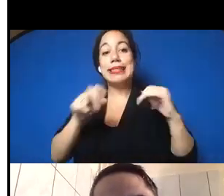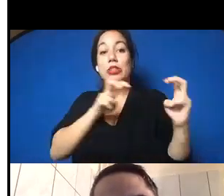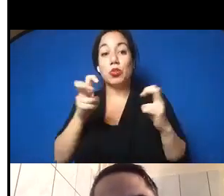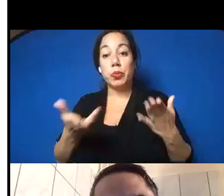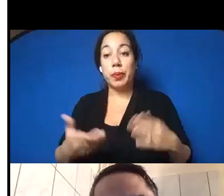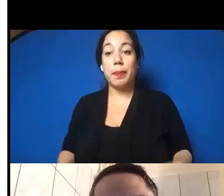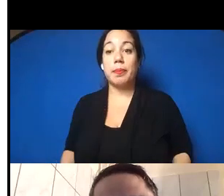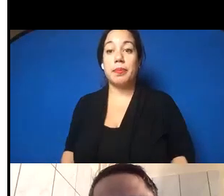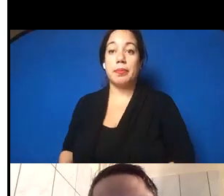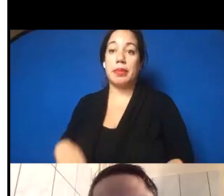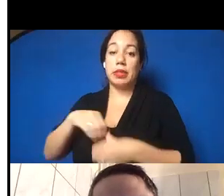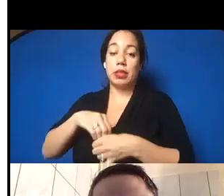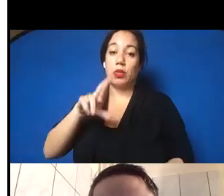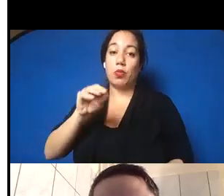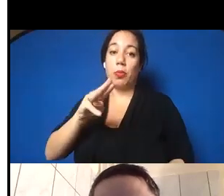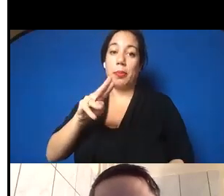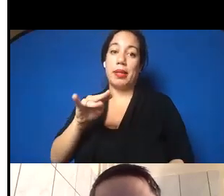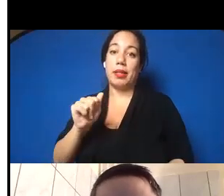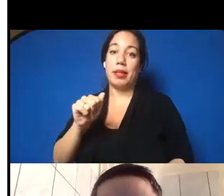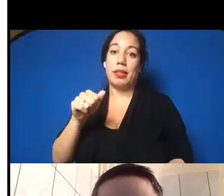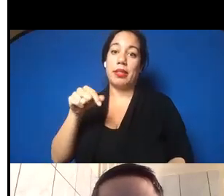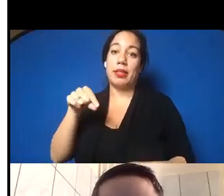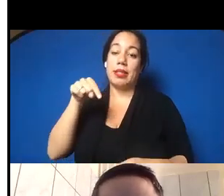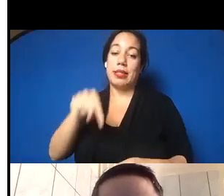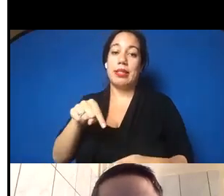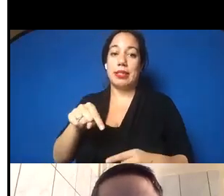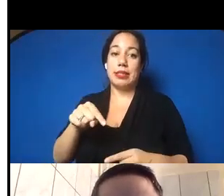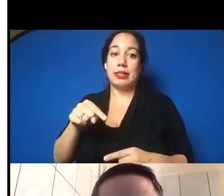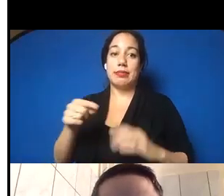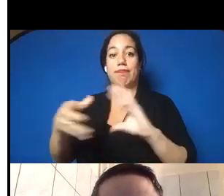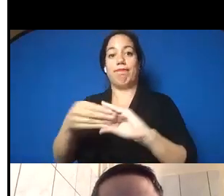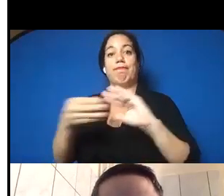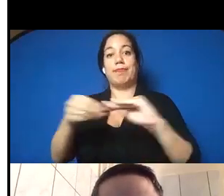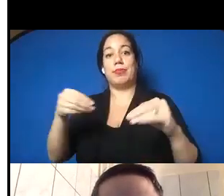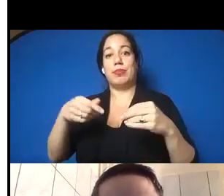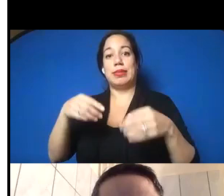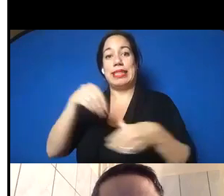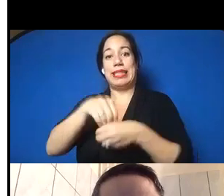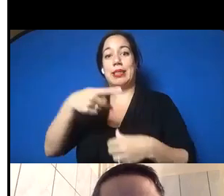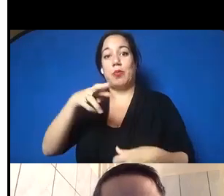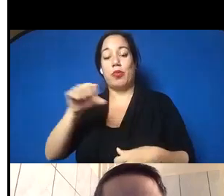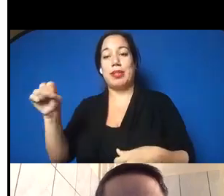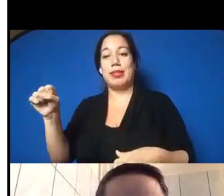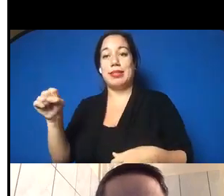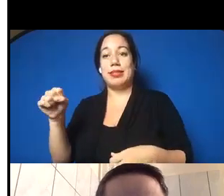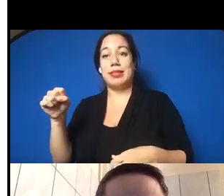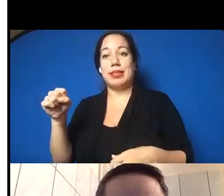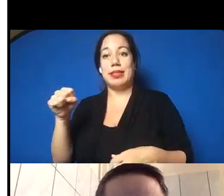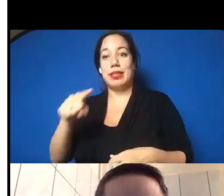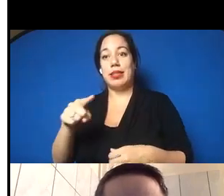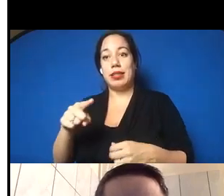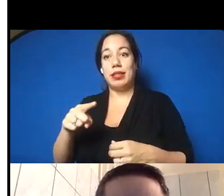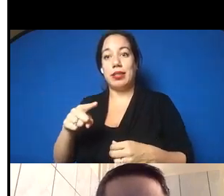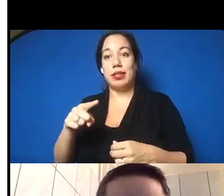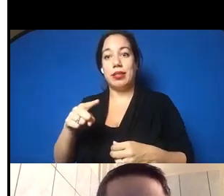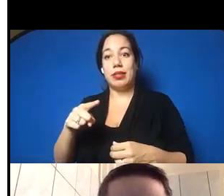in Romania, part of this racist speech in the press is presenting certain individual cases of Roma people who are